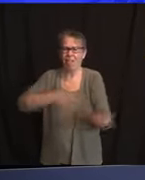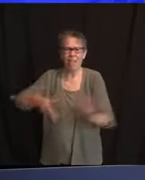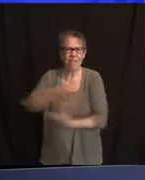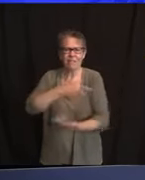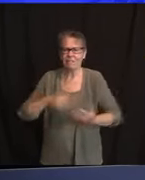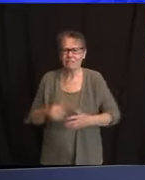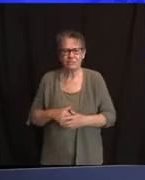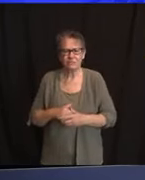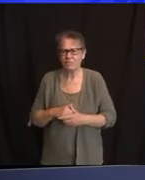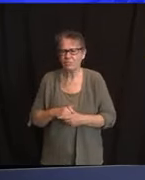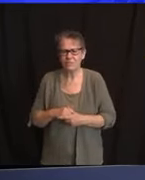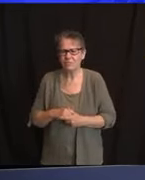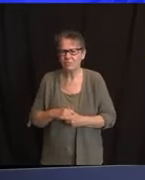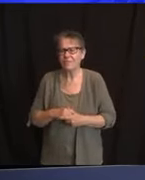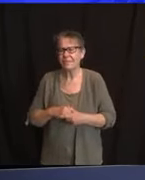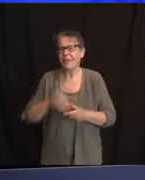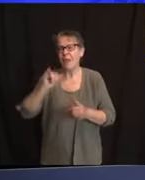just gave